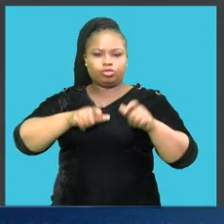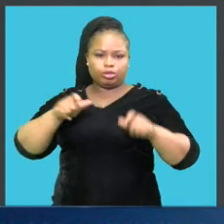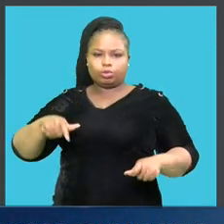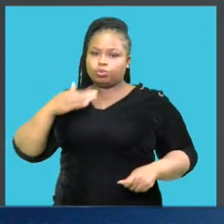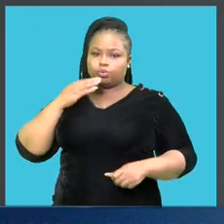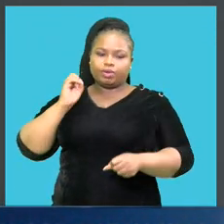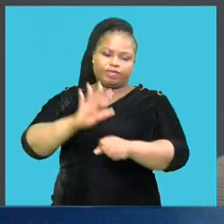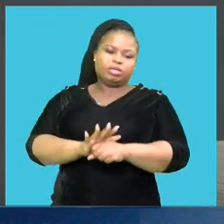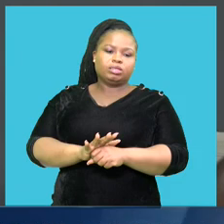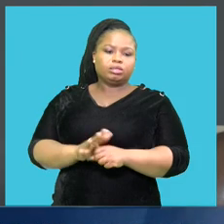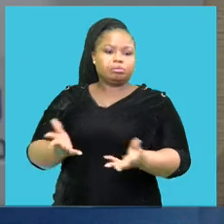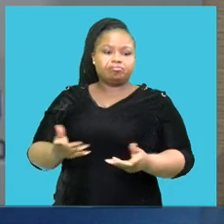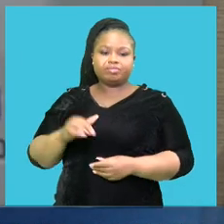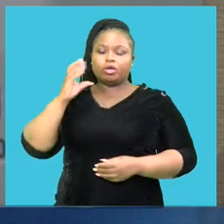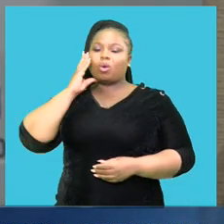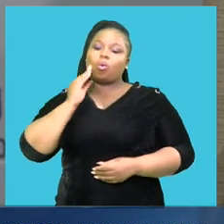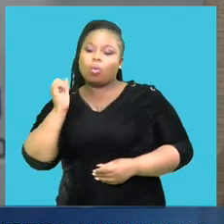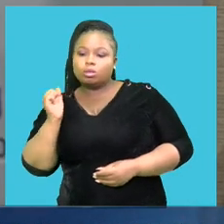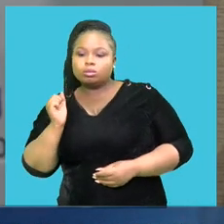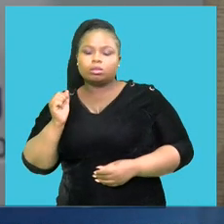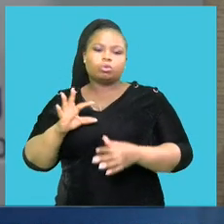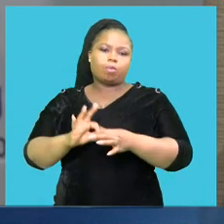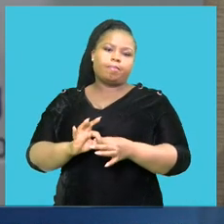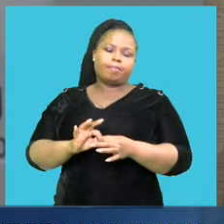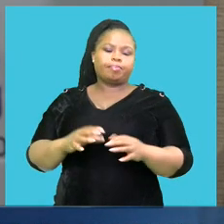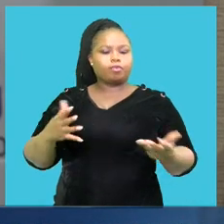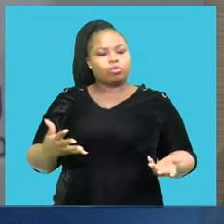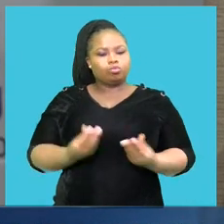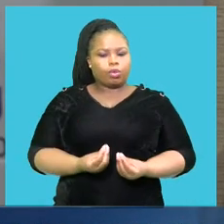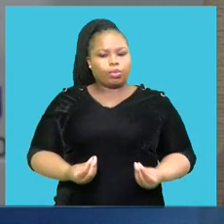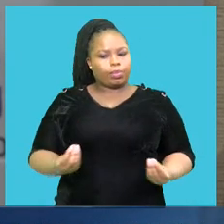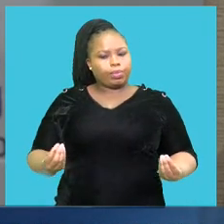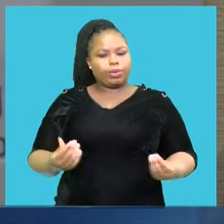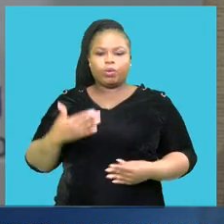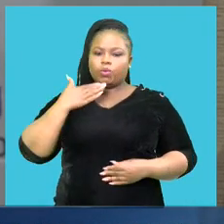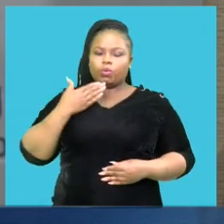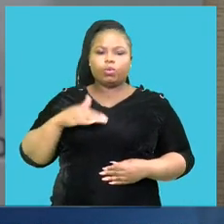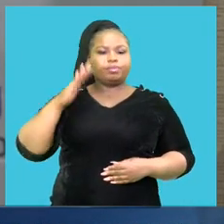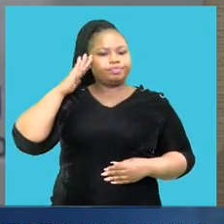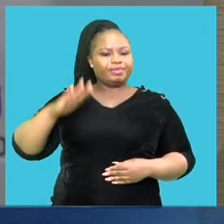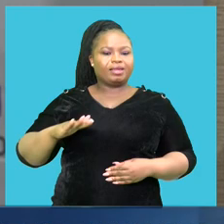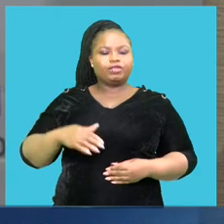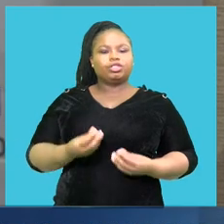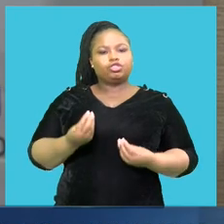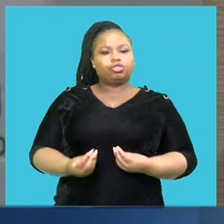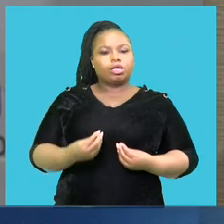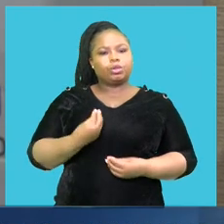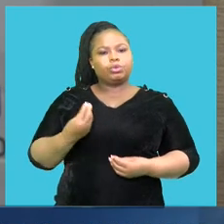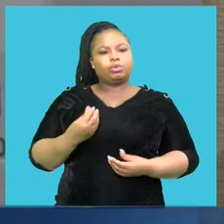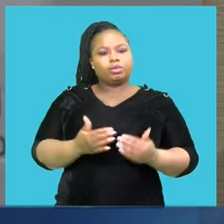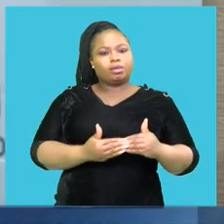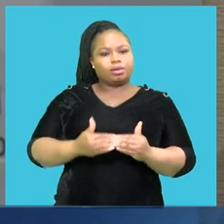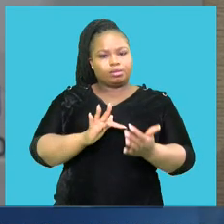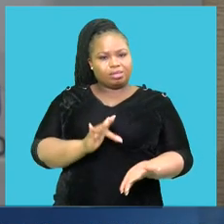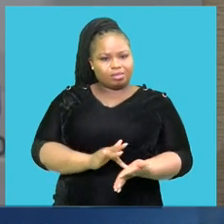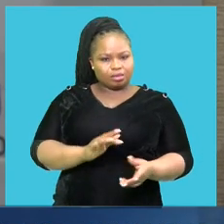affected, be it the elderly in the old age homes, be it children who are situated in the child and youth care centers,